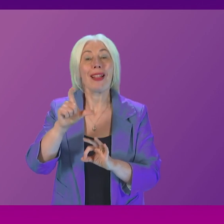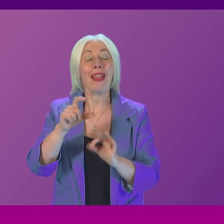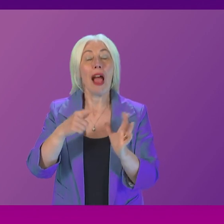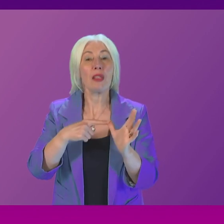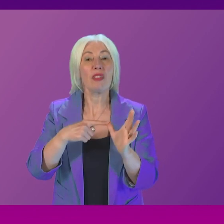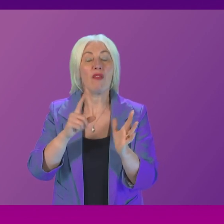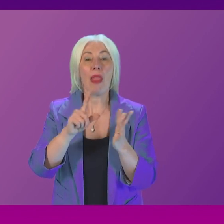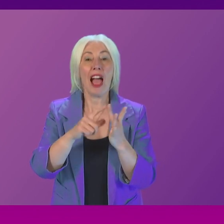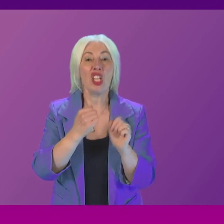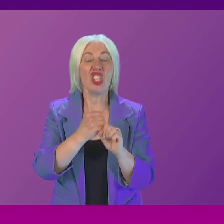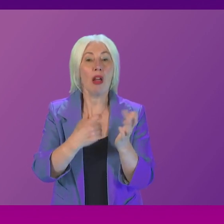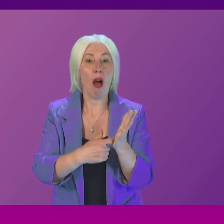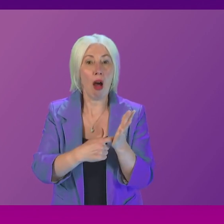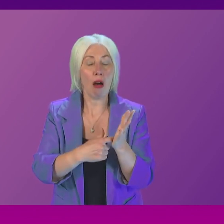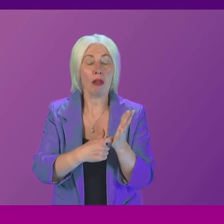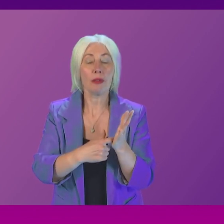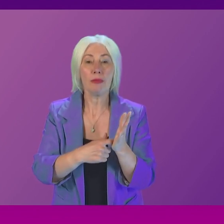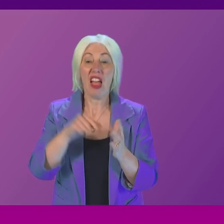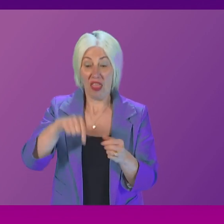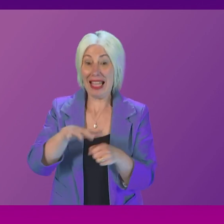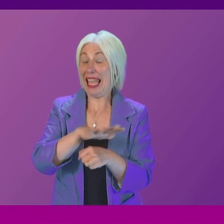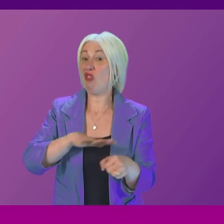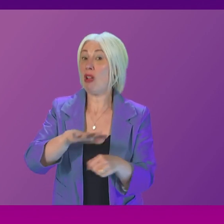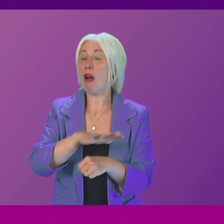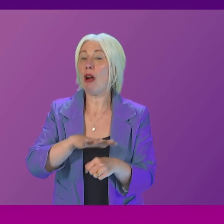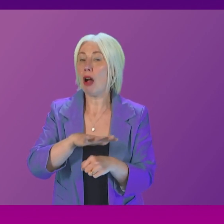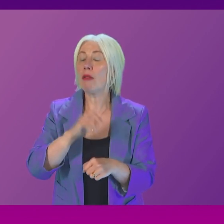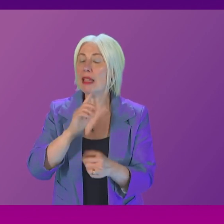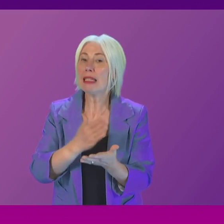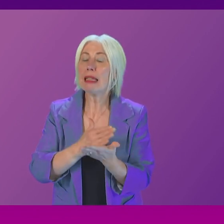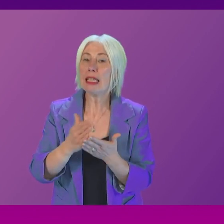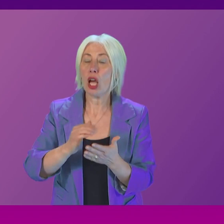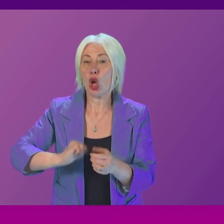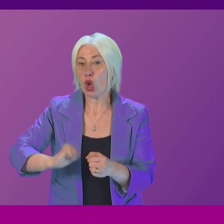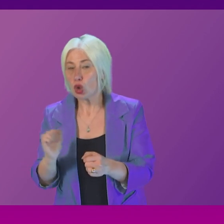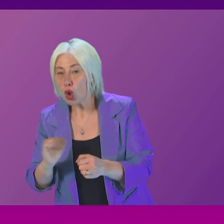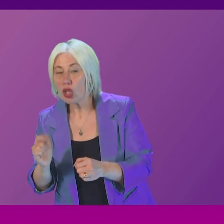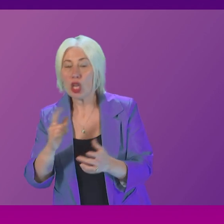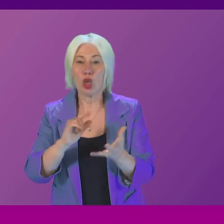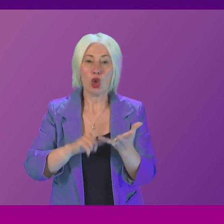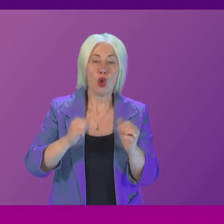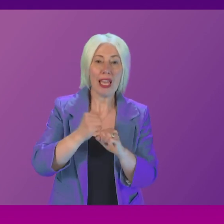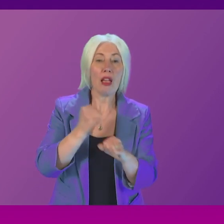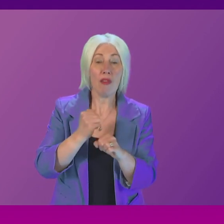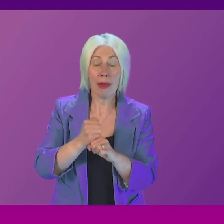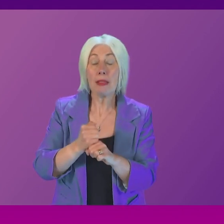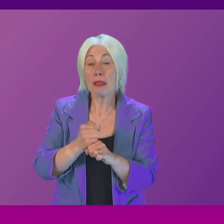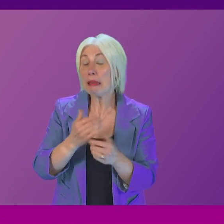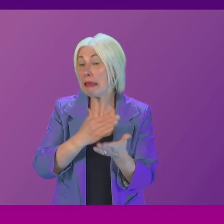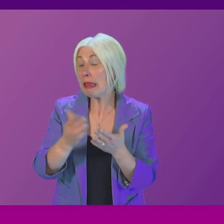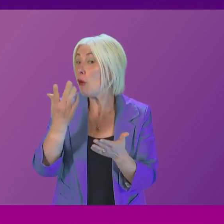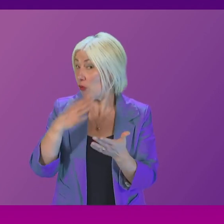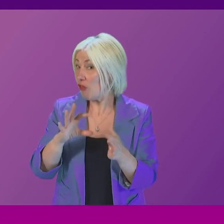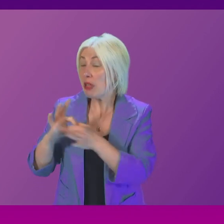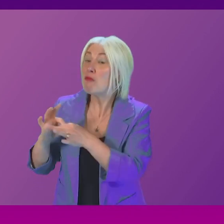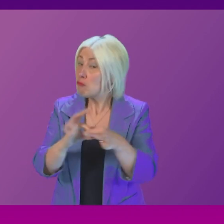IGR, I think in this particular area, it's clear that both Scottish and UK governments actually have been working well